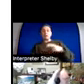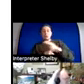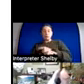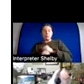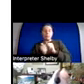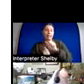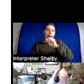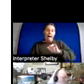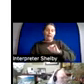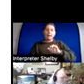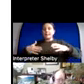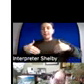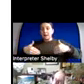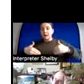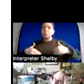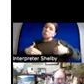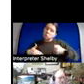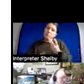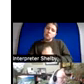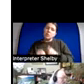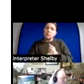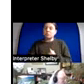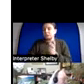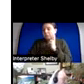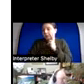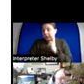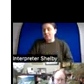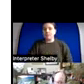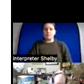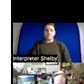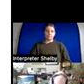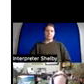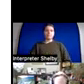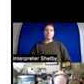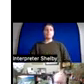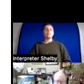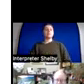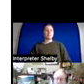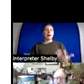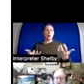oops so let's talk about artificial intelligence a little bit